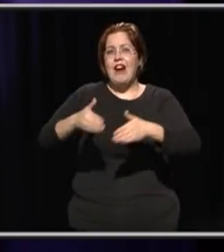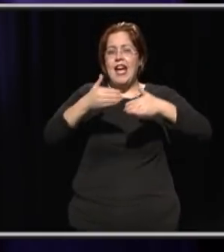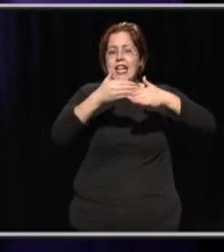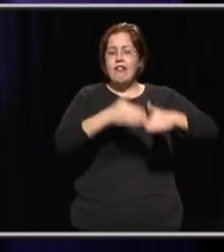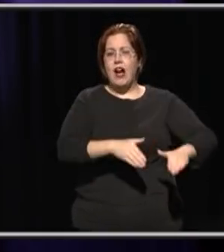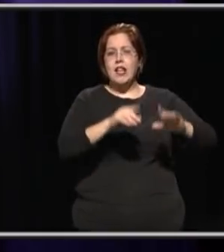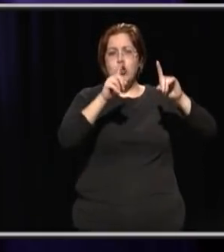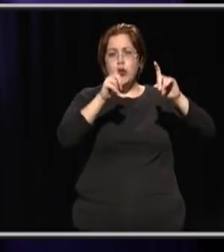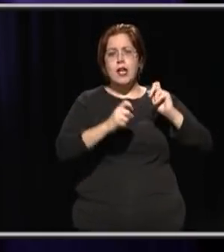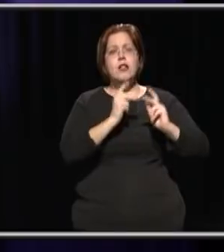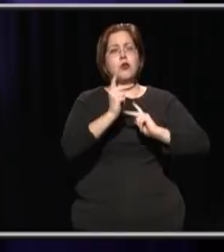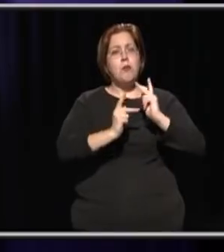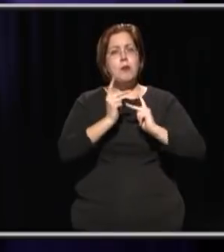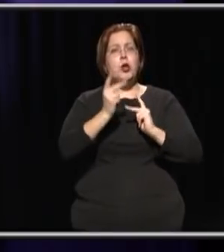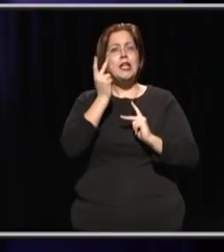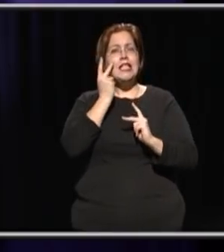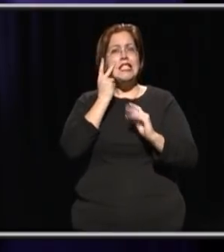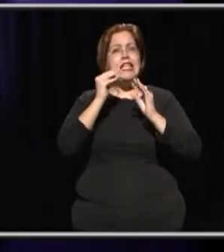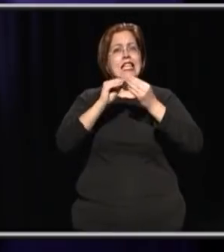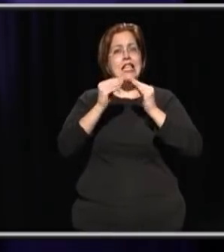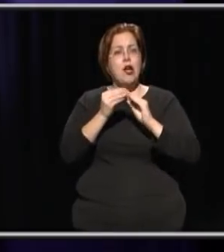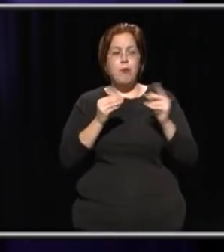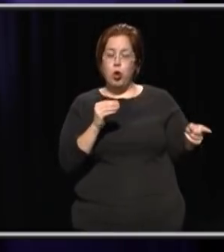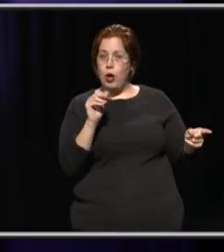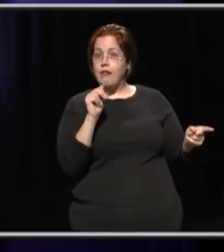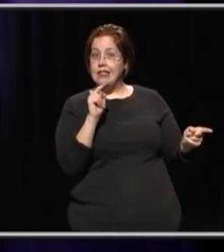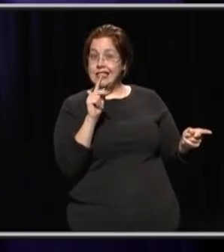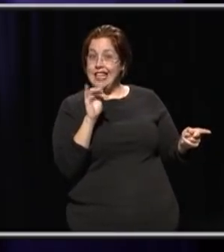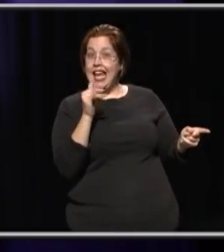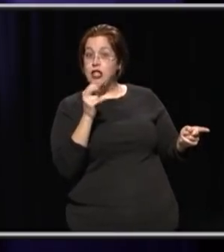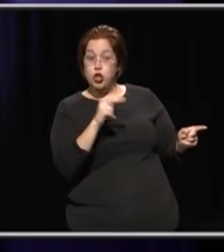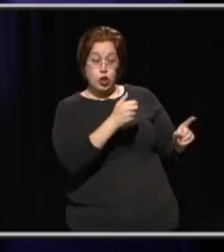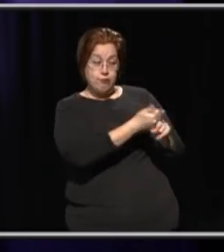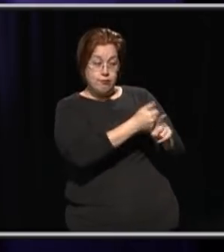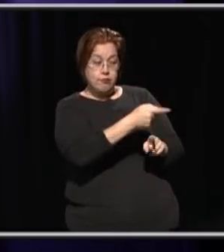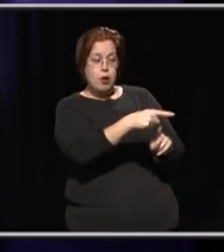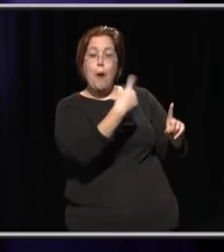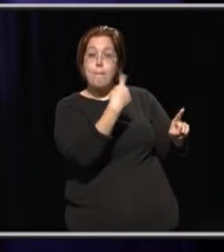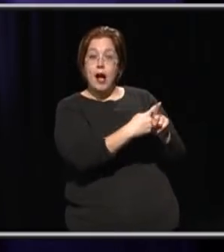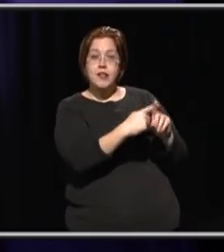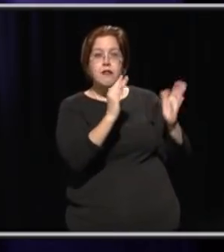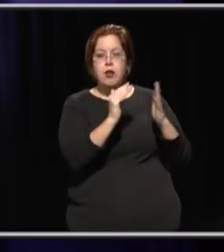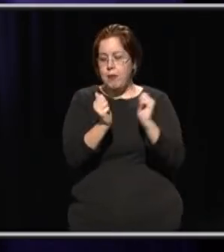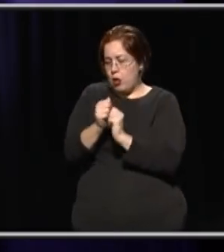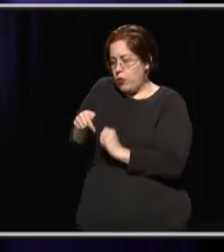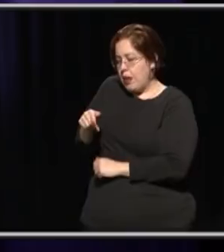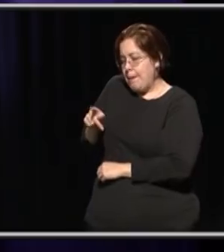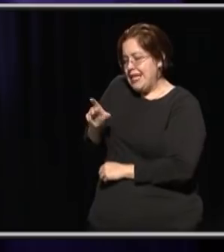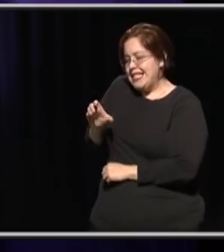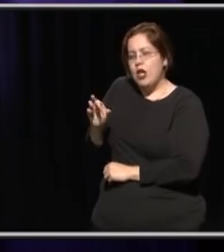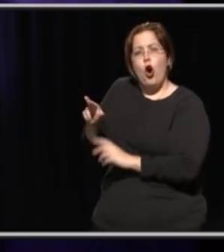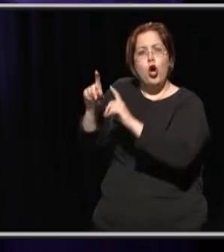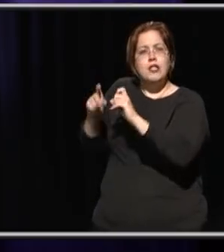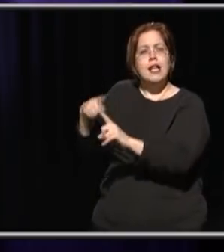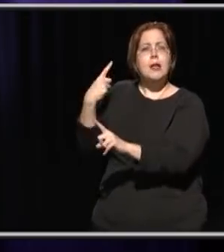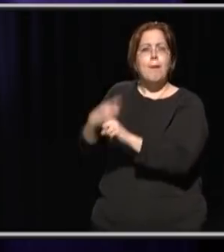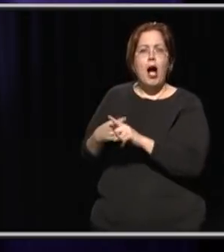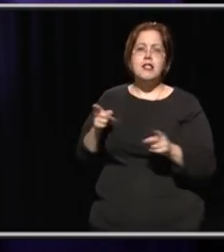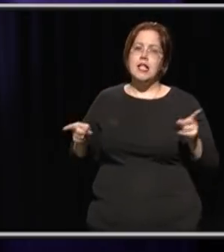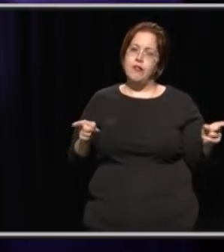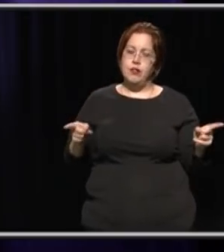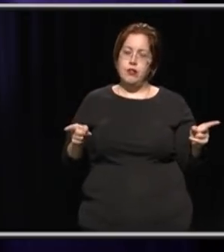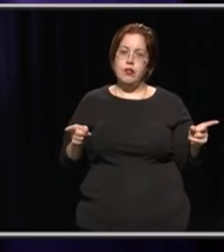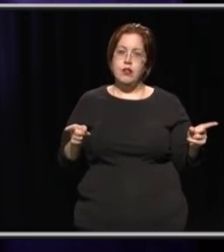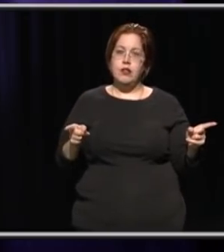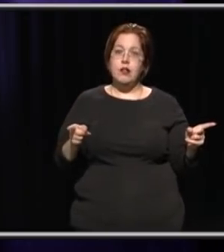out so that people can see the number of antigen tests that are positive versus the number of PCR tests that are positive.